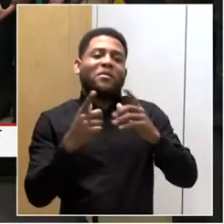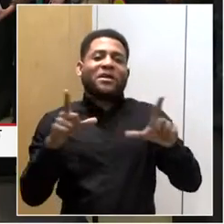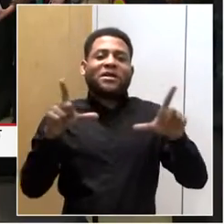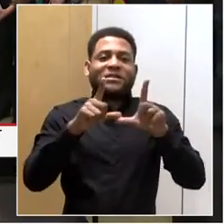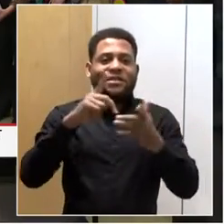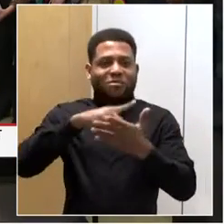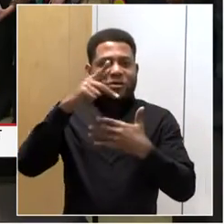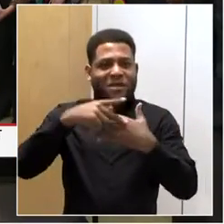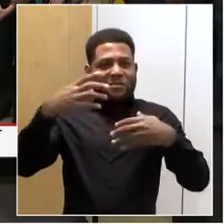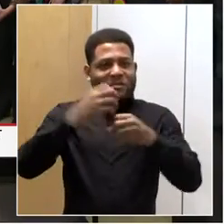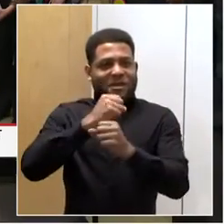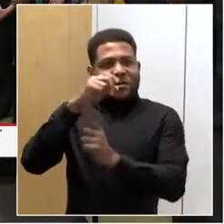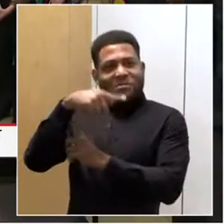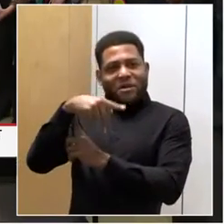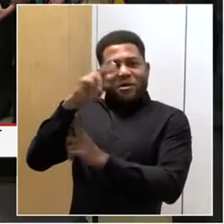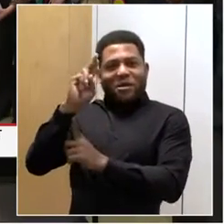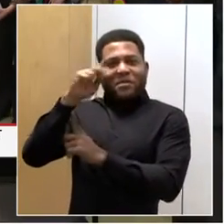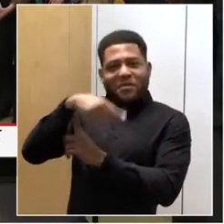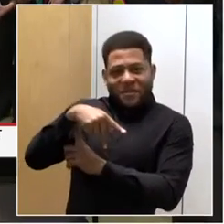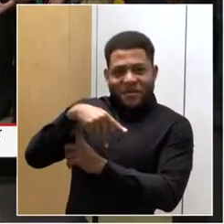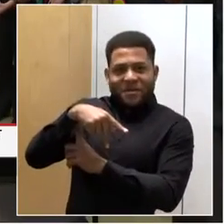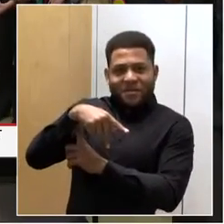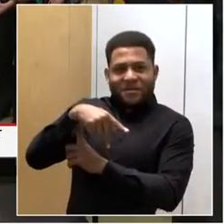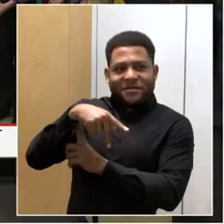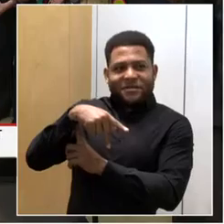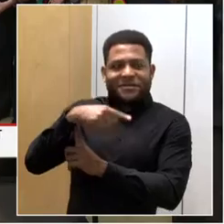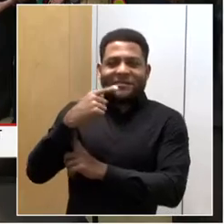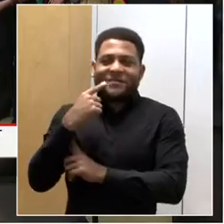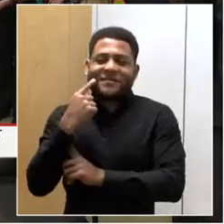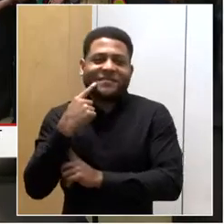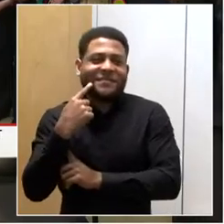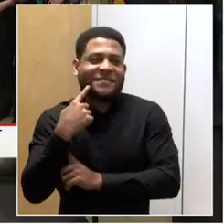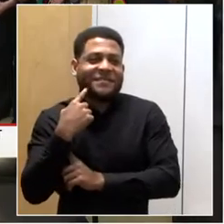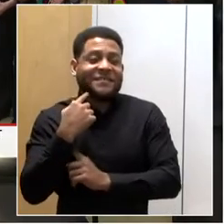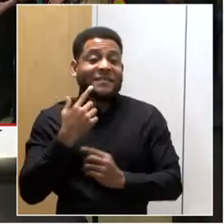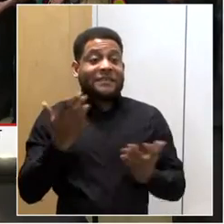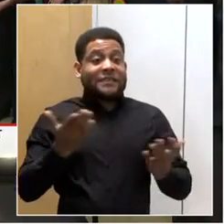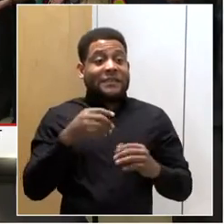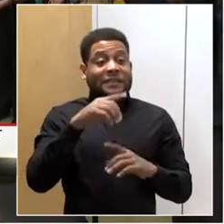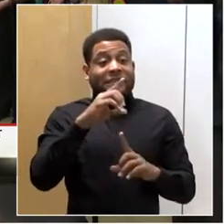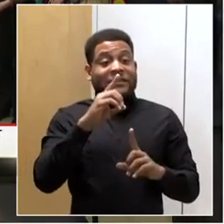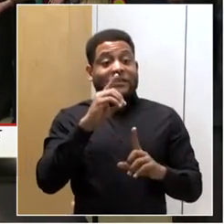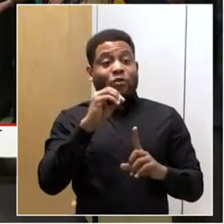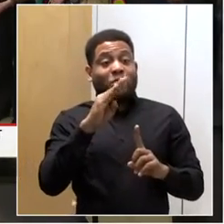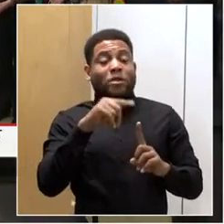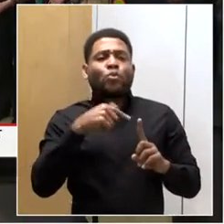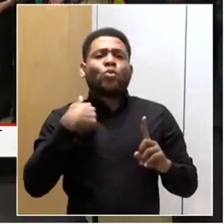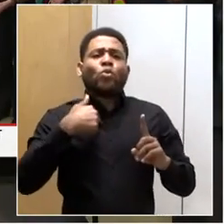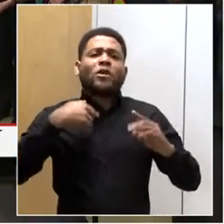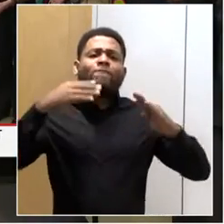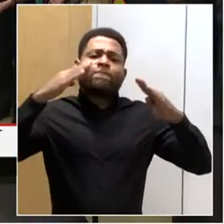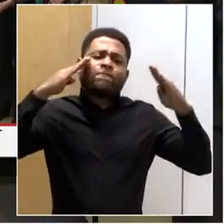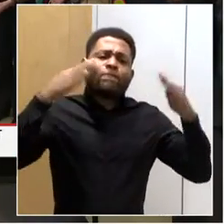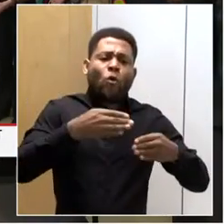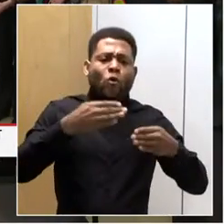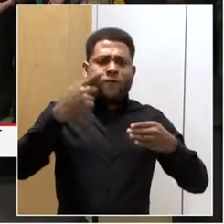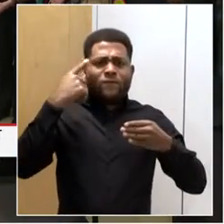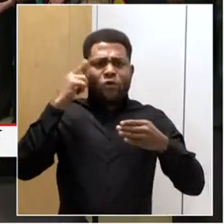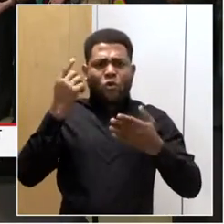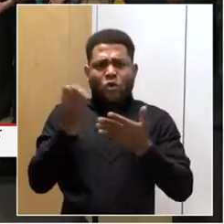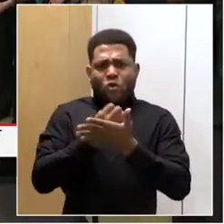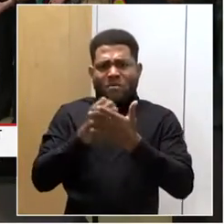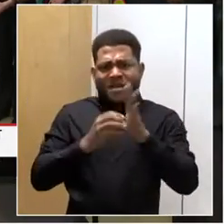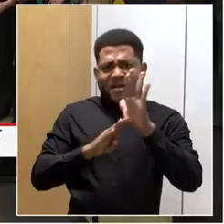PUPs. At DOB, we are laser focused on being a catalyst for economic development. The